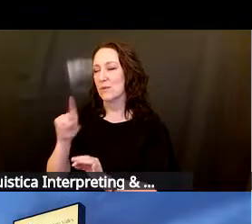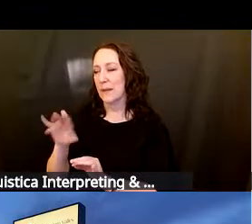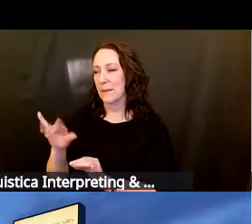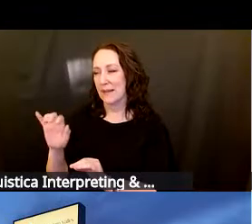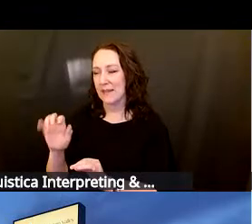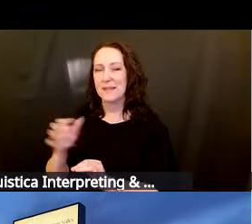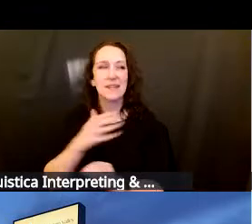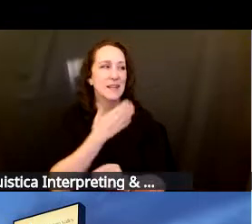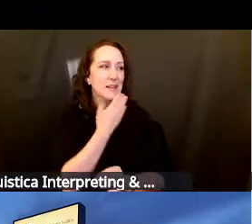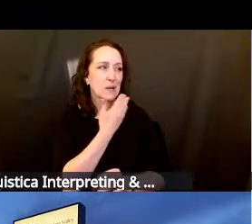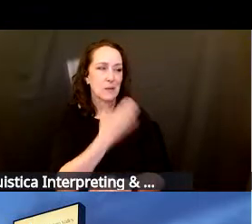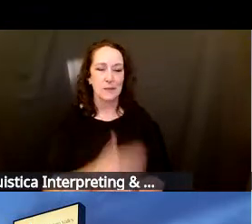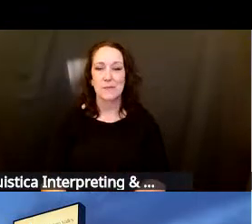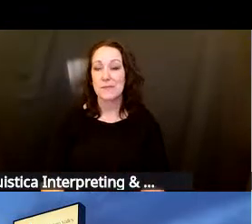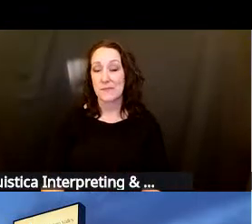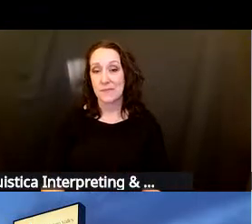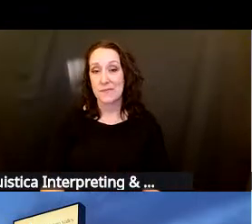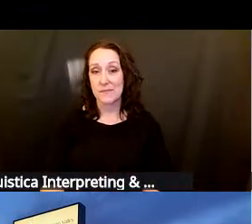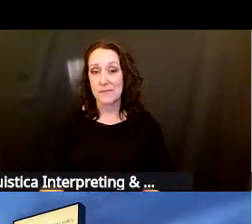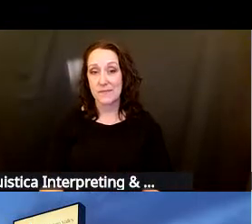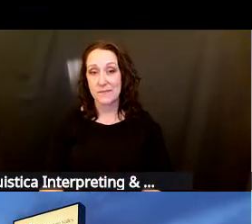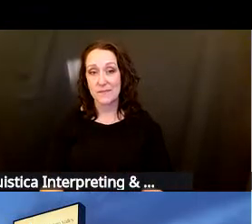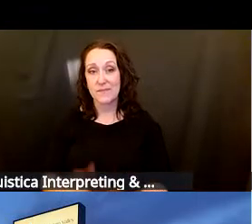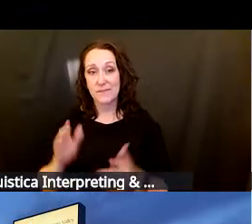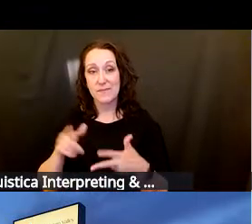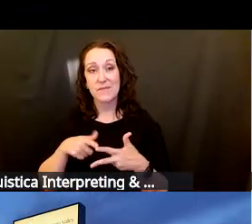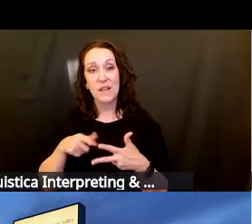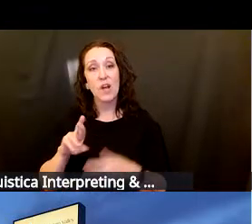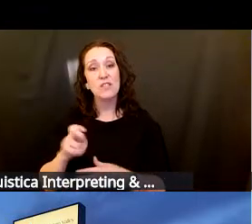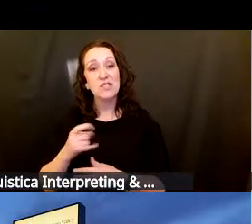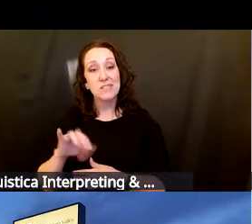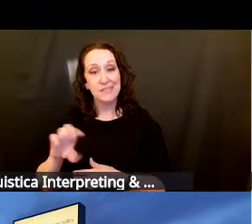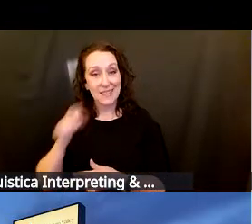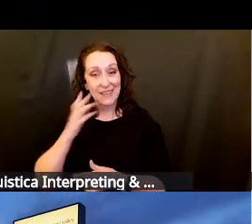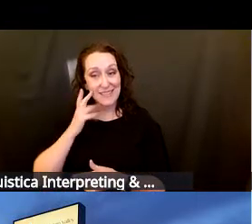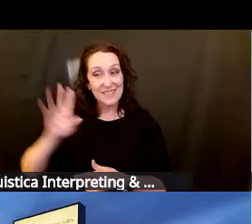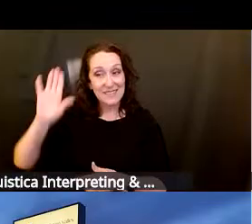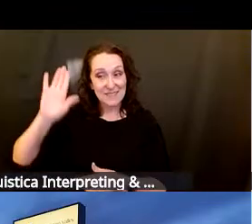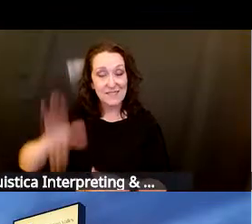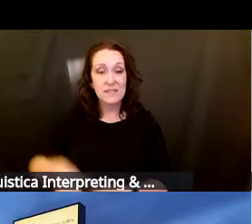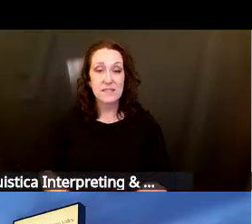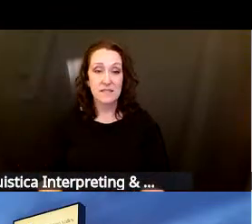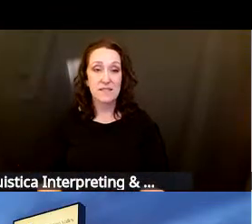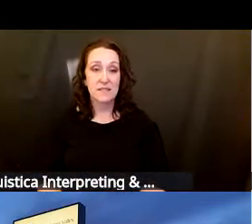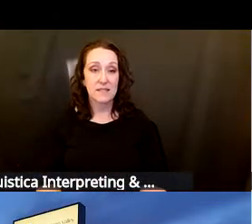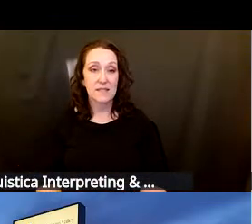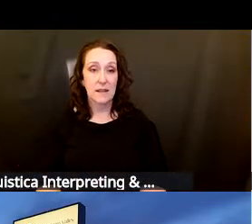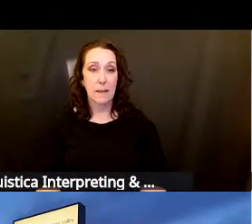you. All right. Regina, see your hand raised.